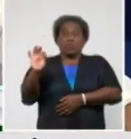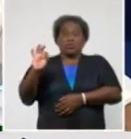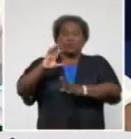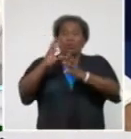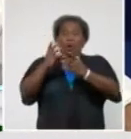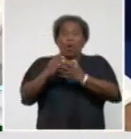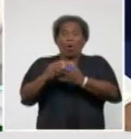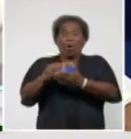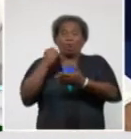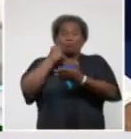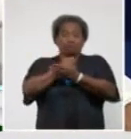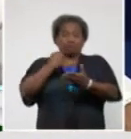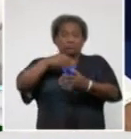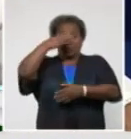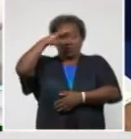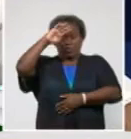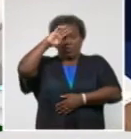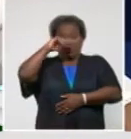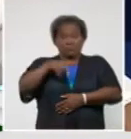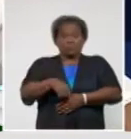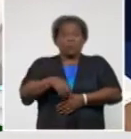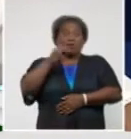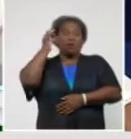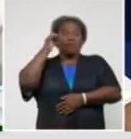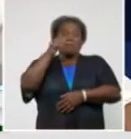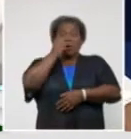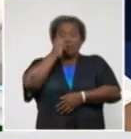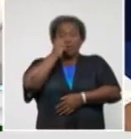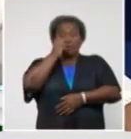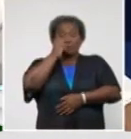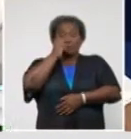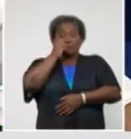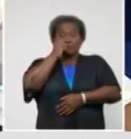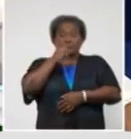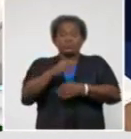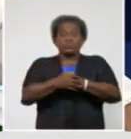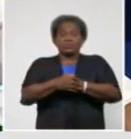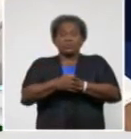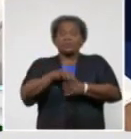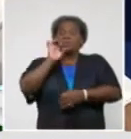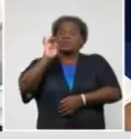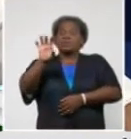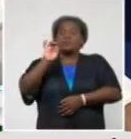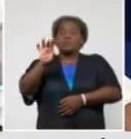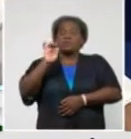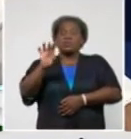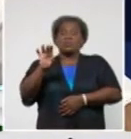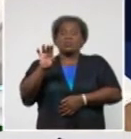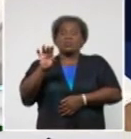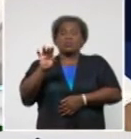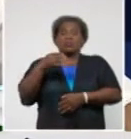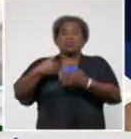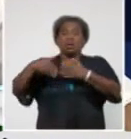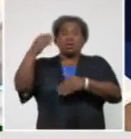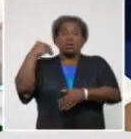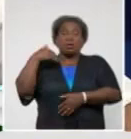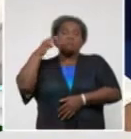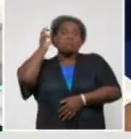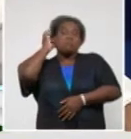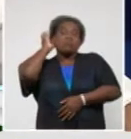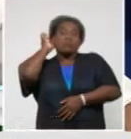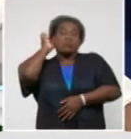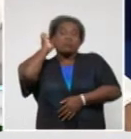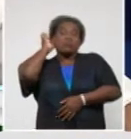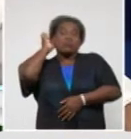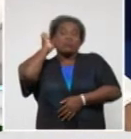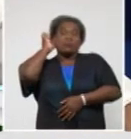cases, and 15 are female, representing 50.3% of all diagnosed